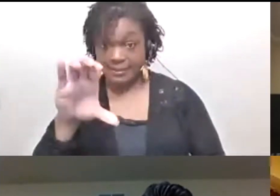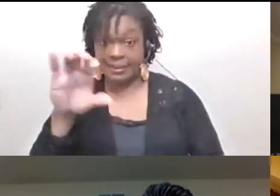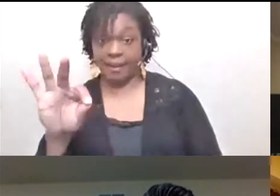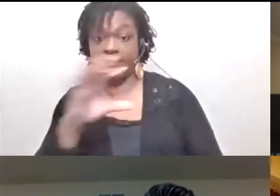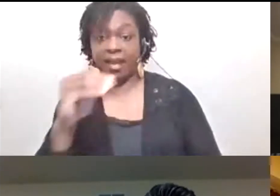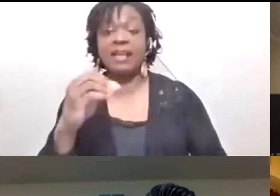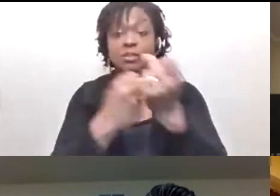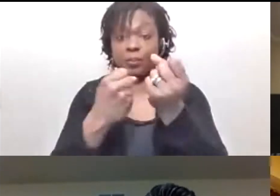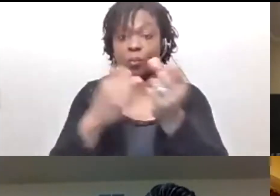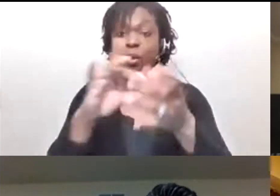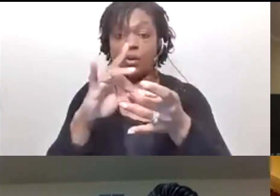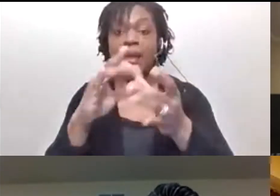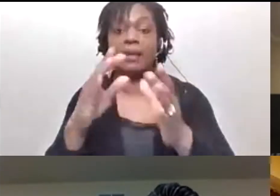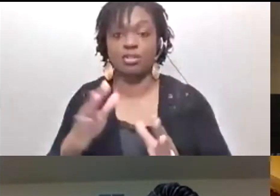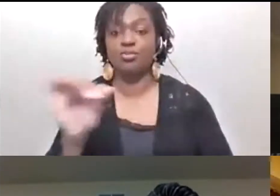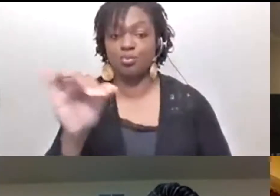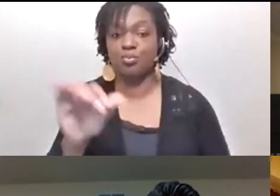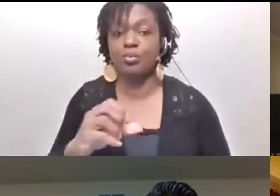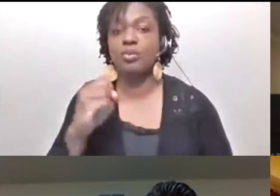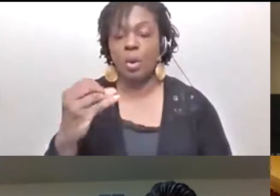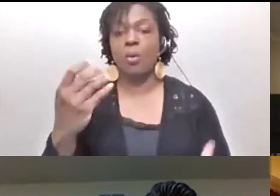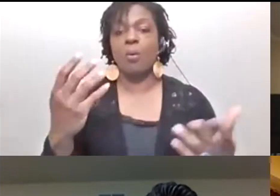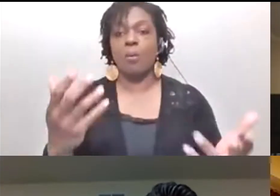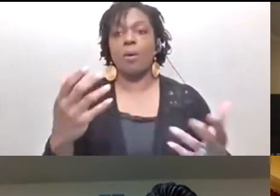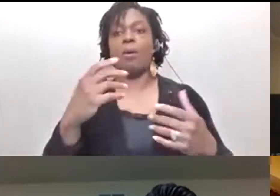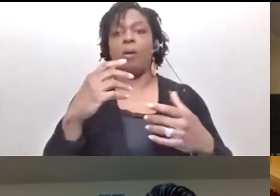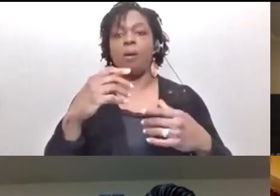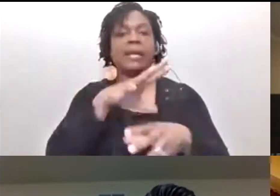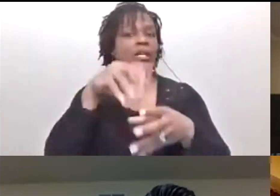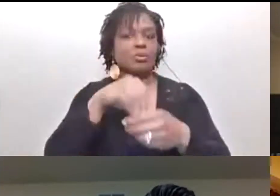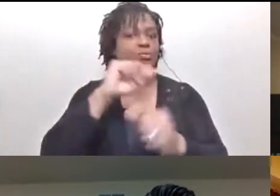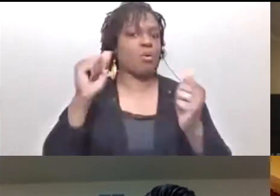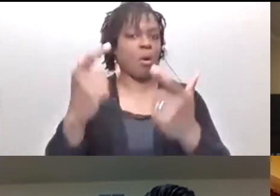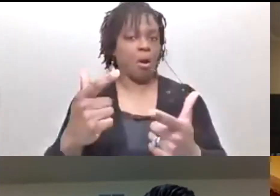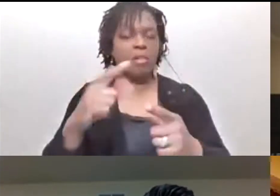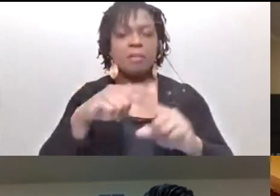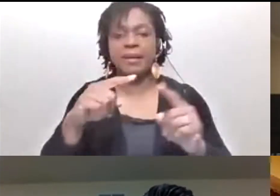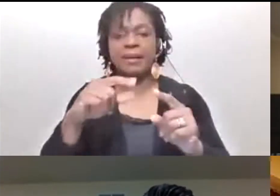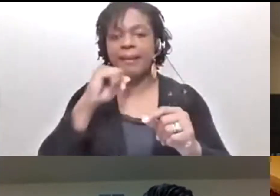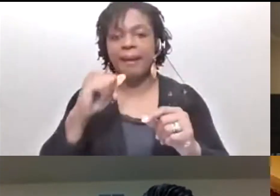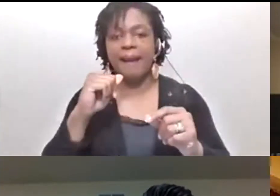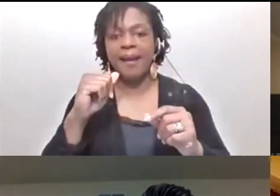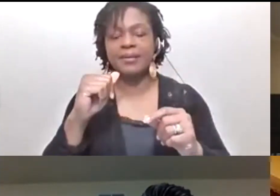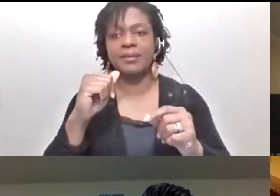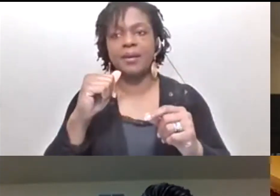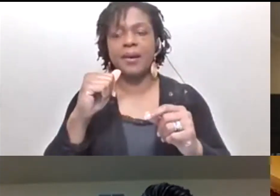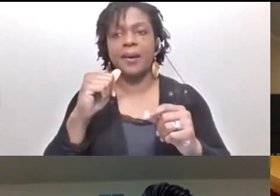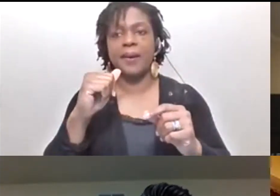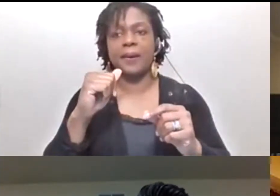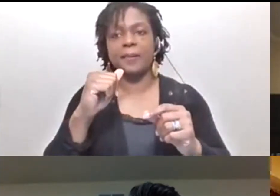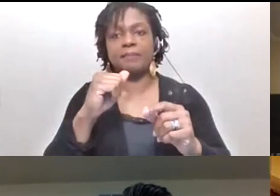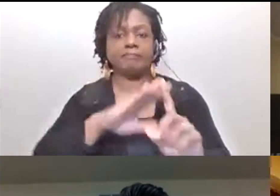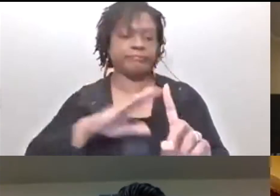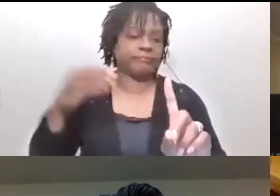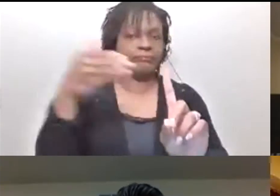coordination. So it includes all of them, but it does not direct any payment towards